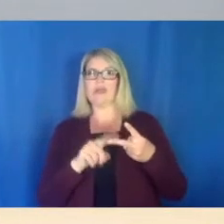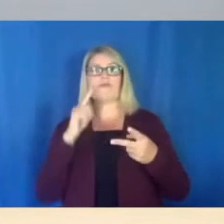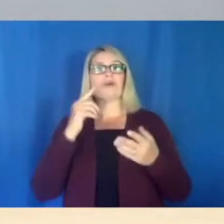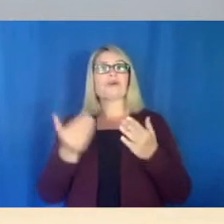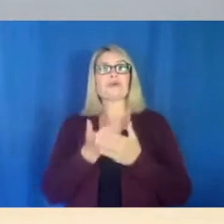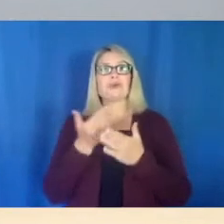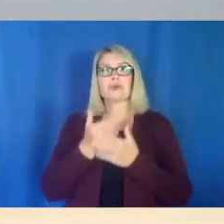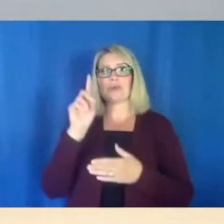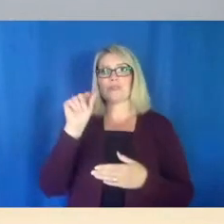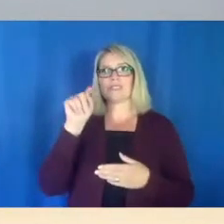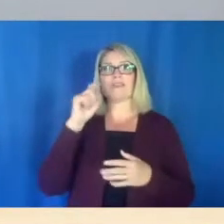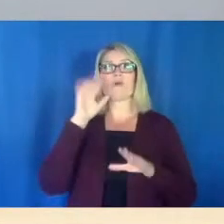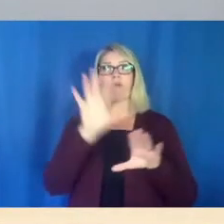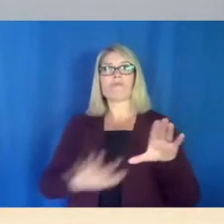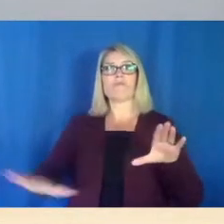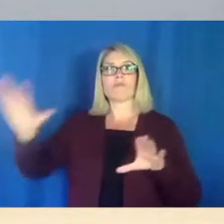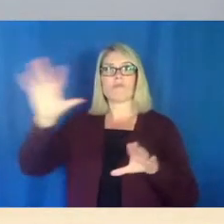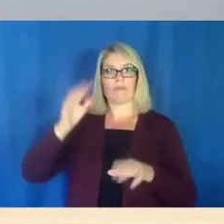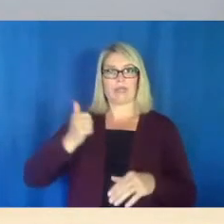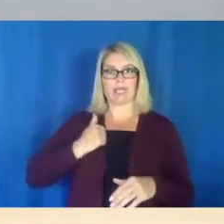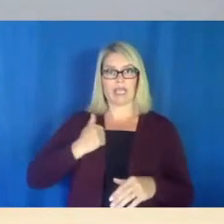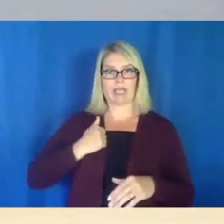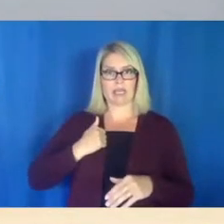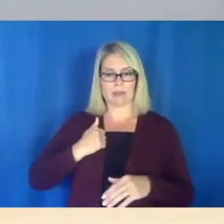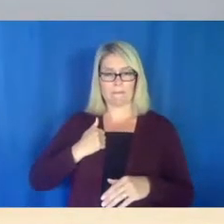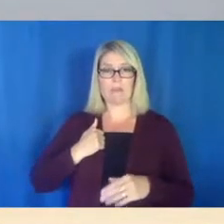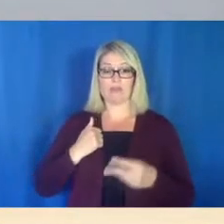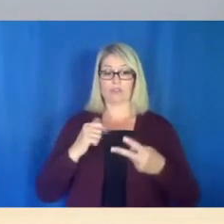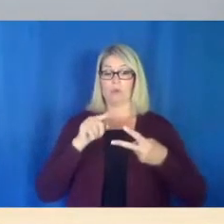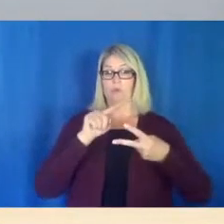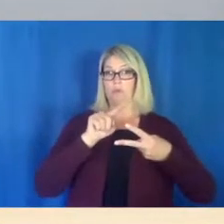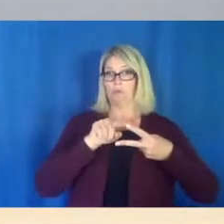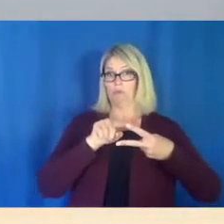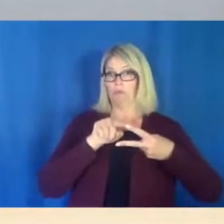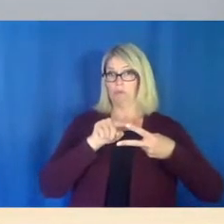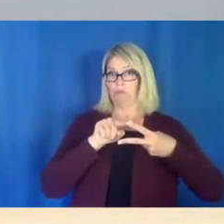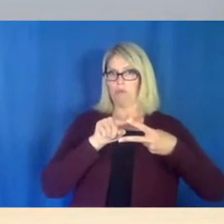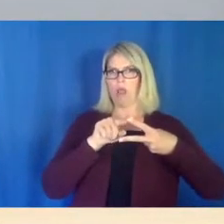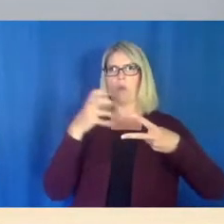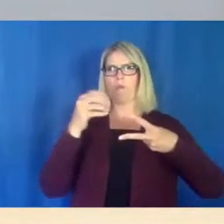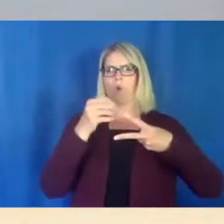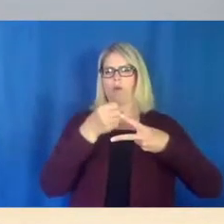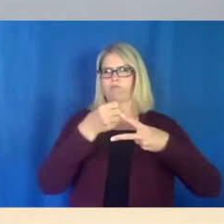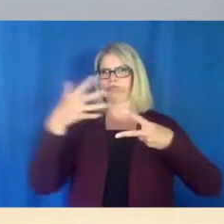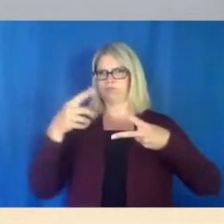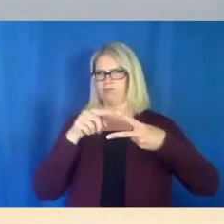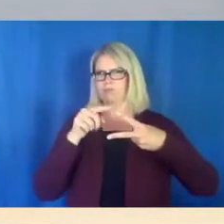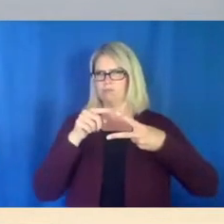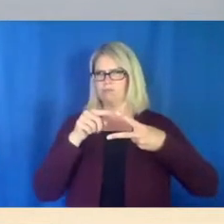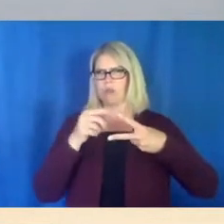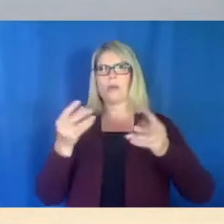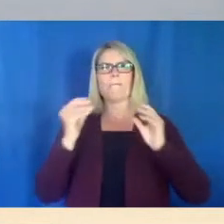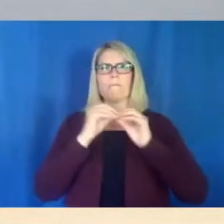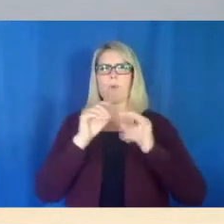to the rest of Canada. Part one, kind of if you can elaborate at all a bit more on, any additional details on